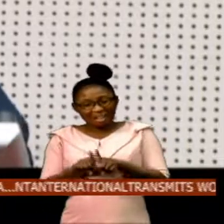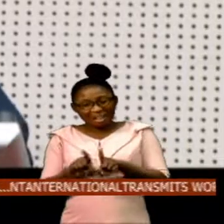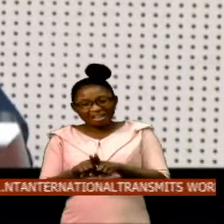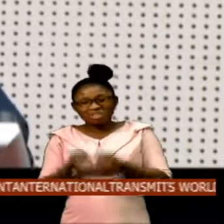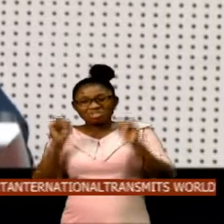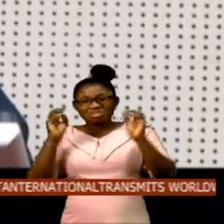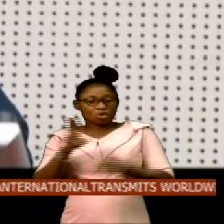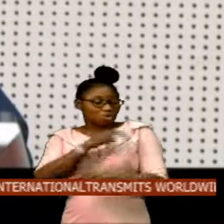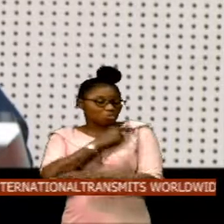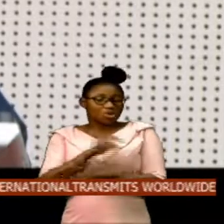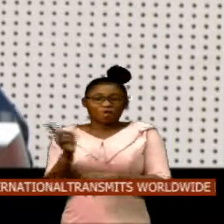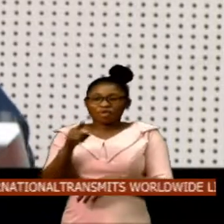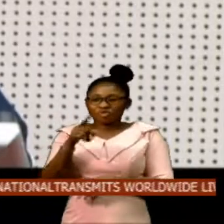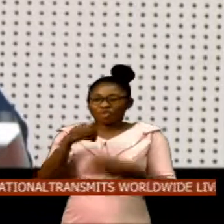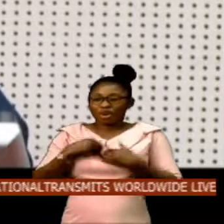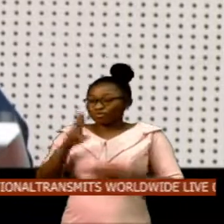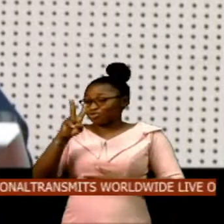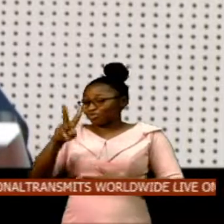where you have two